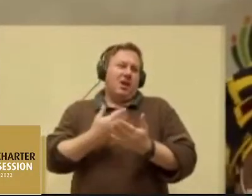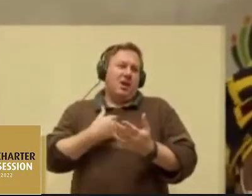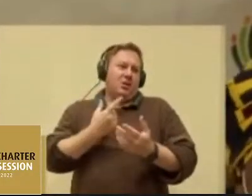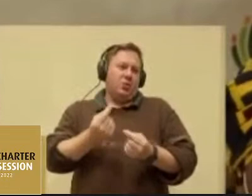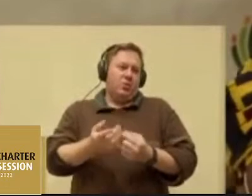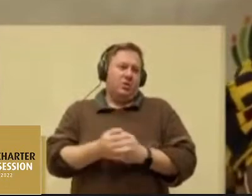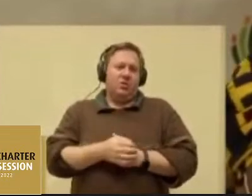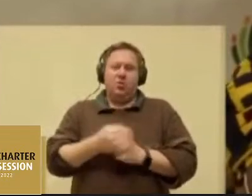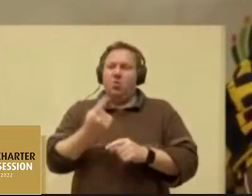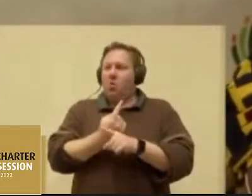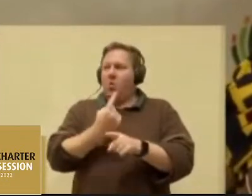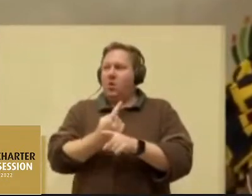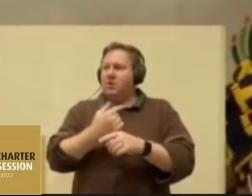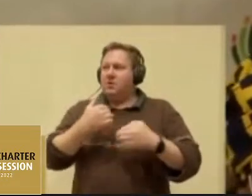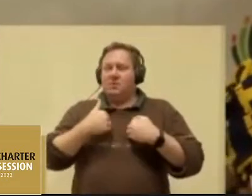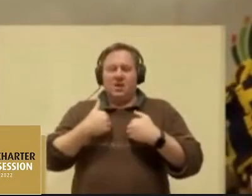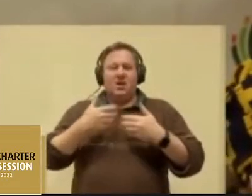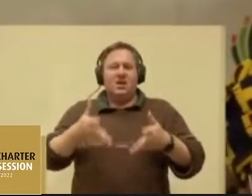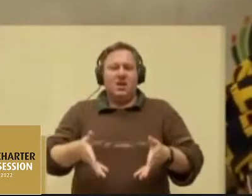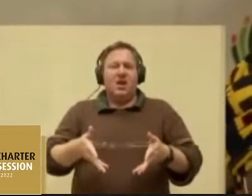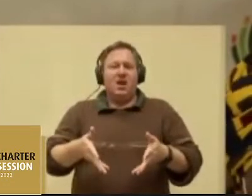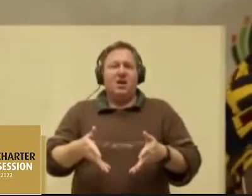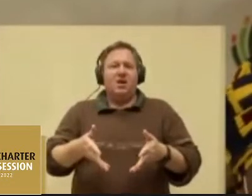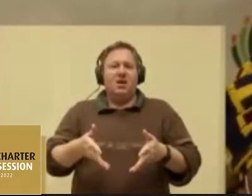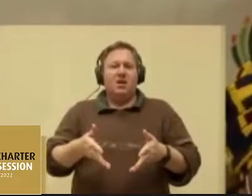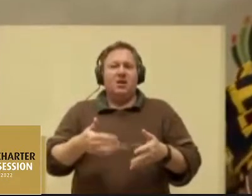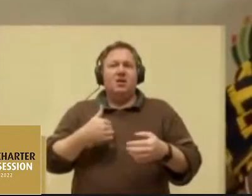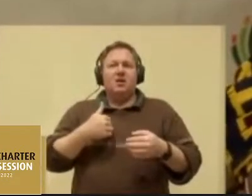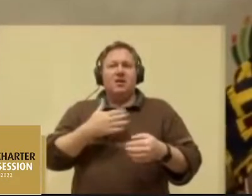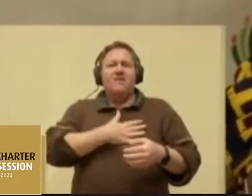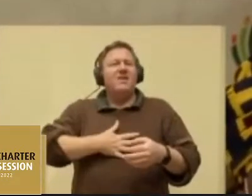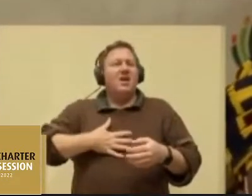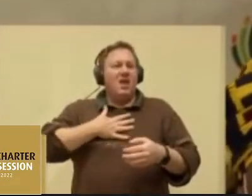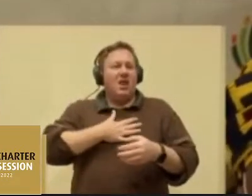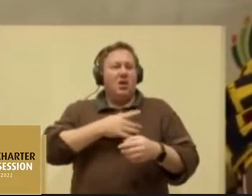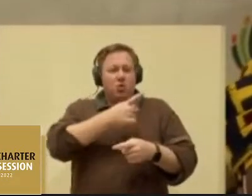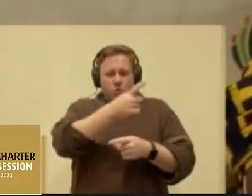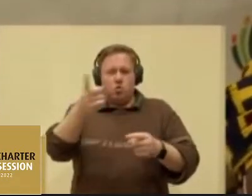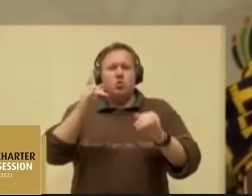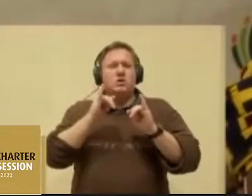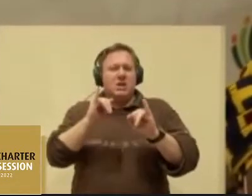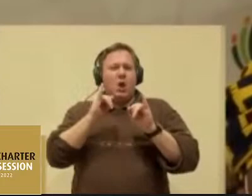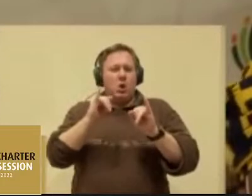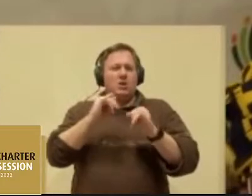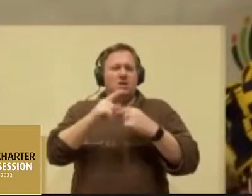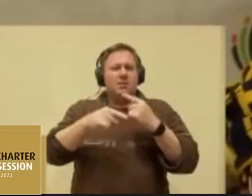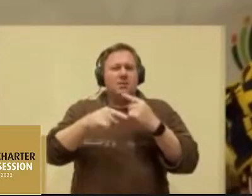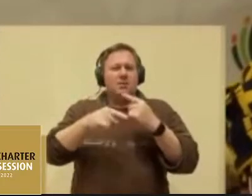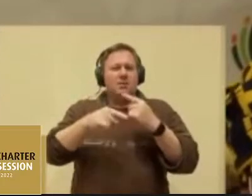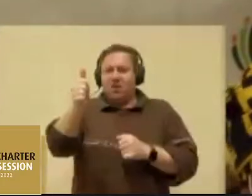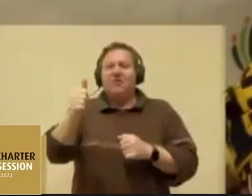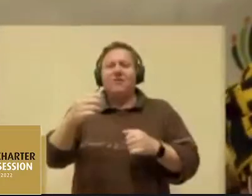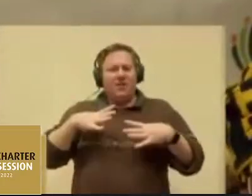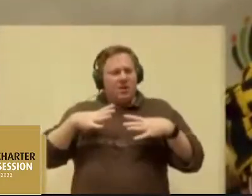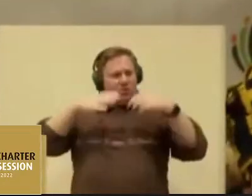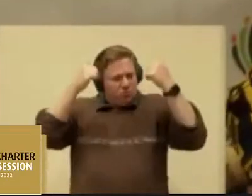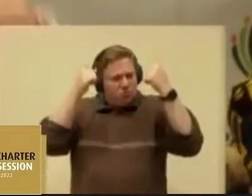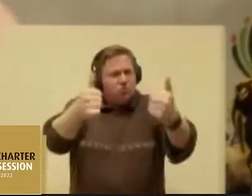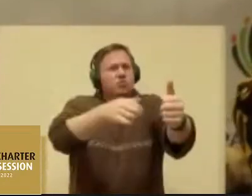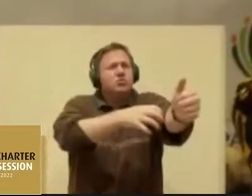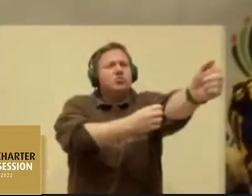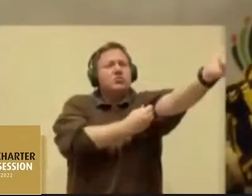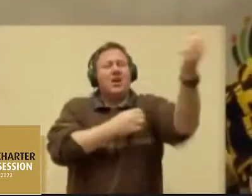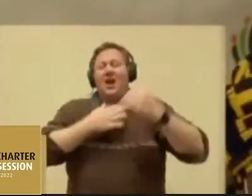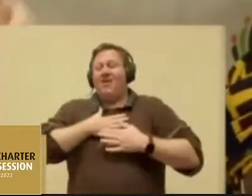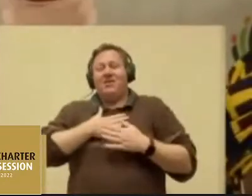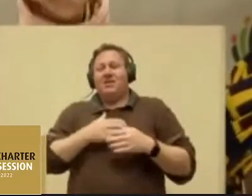always when i'm here i feel that you are very serious about yourselves and i love that because if you